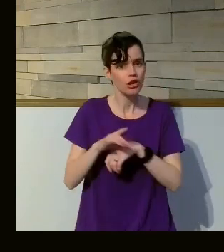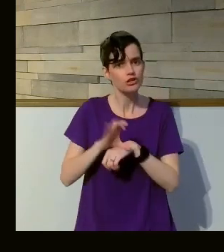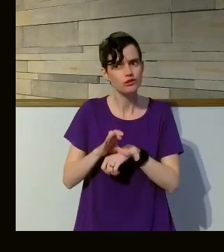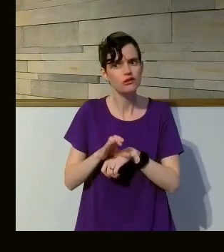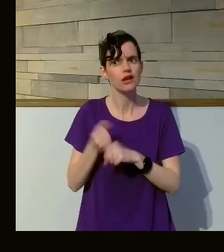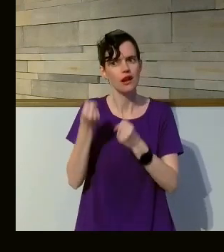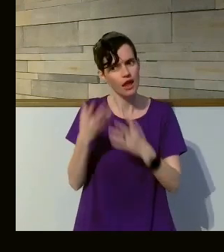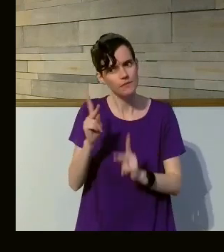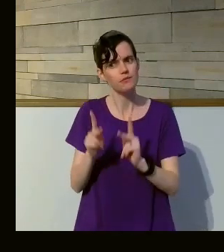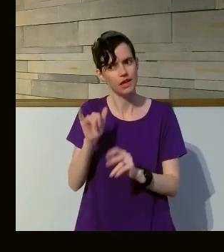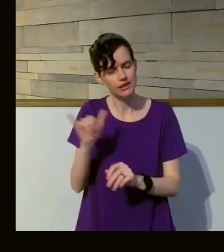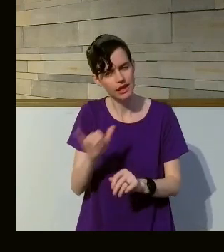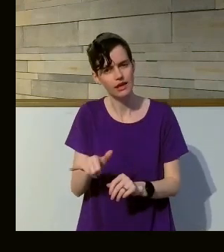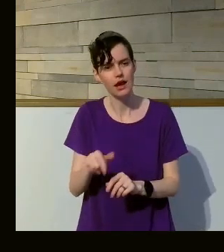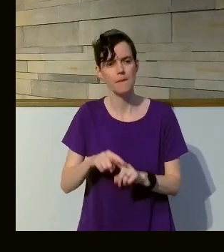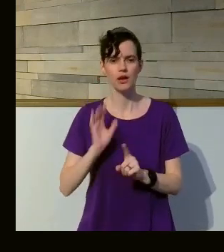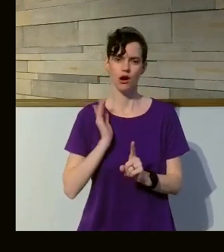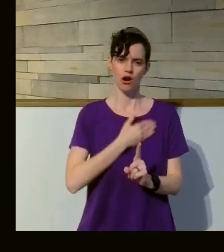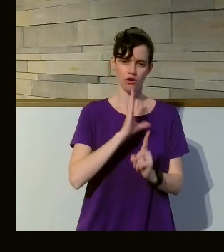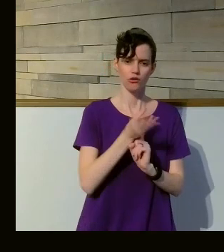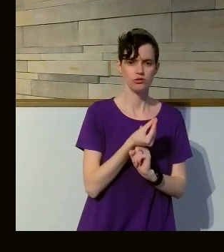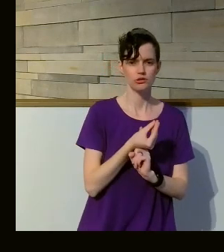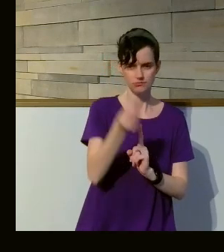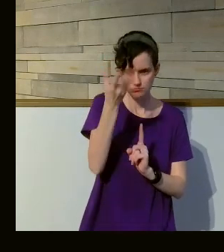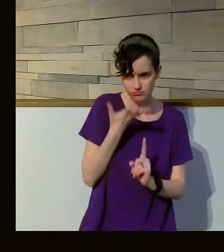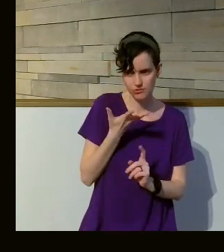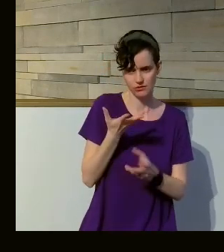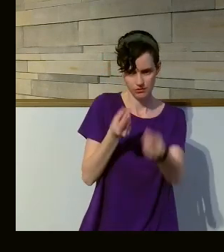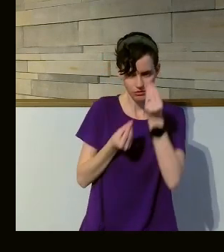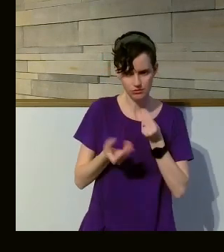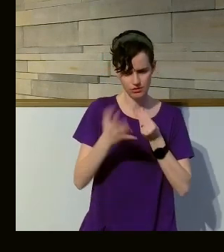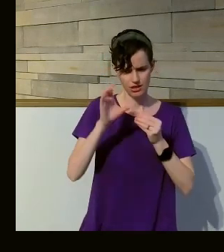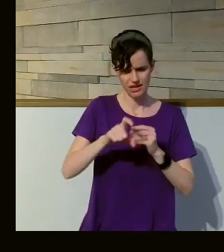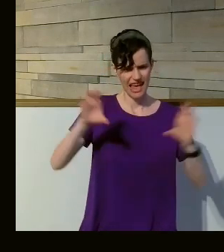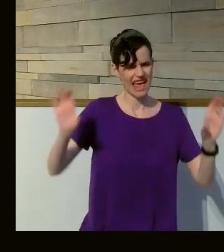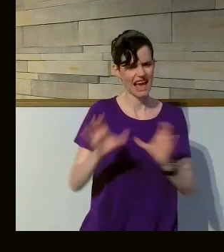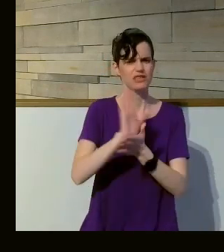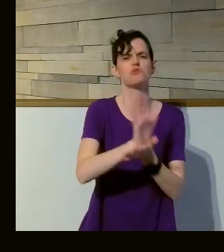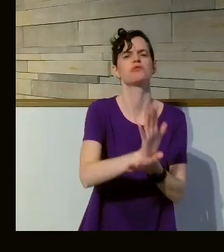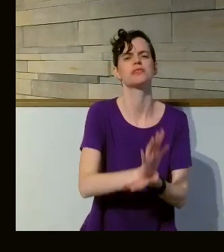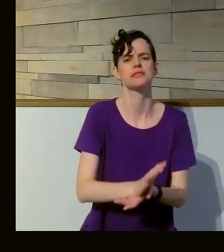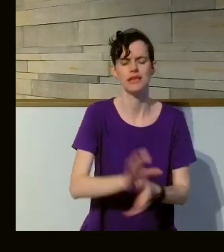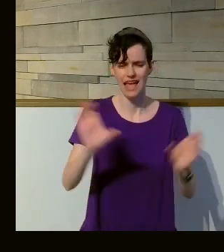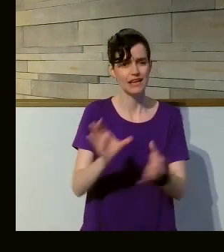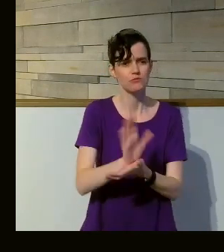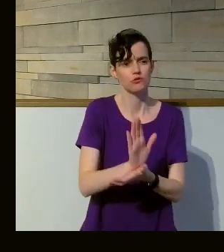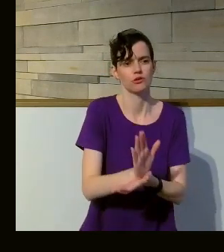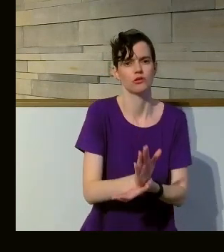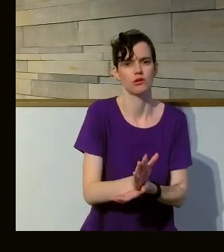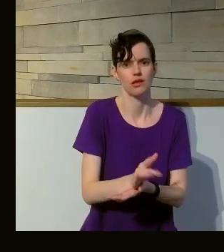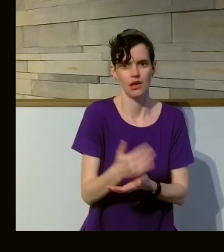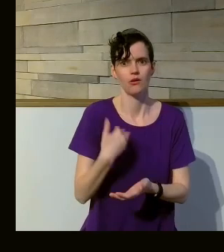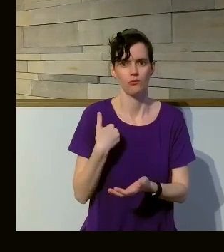But at the same time, our society is bombarding us with what? With action movies. What are action movies? Isn't there going to be some